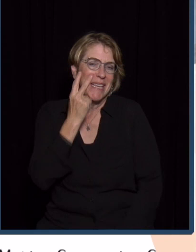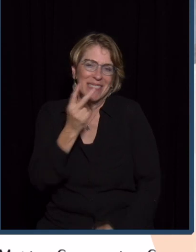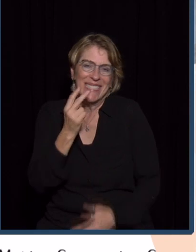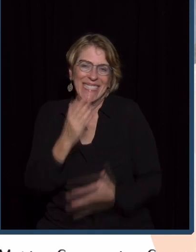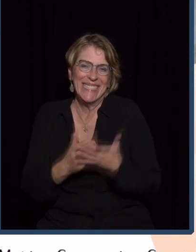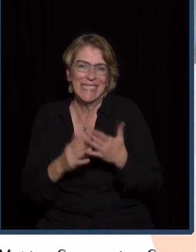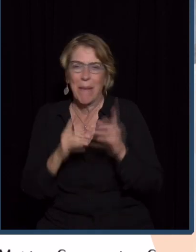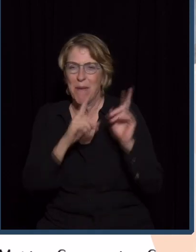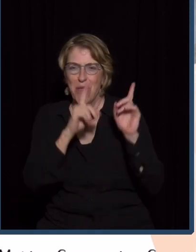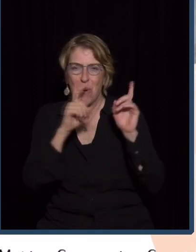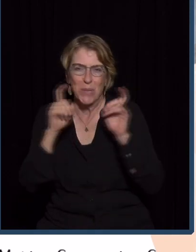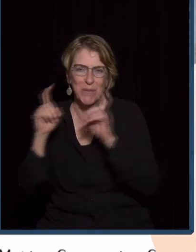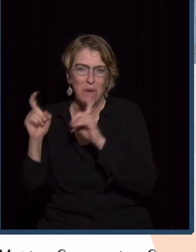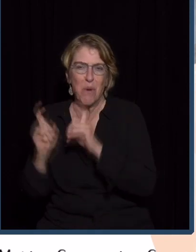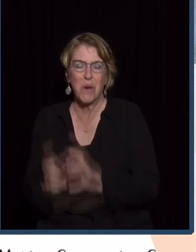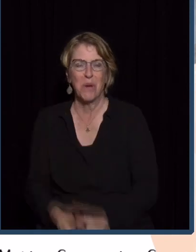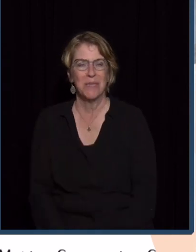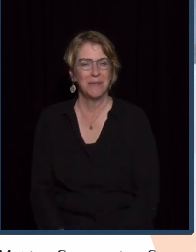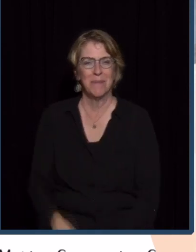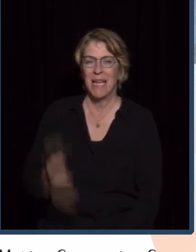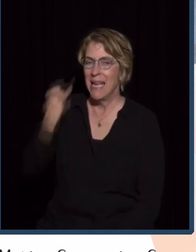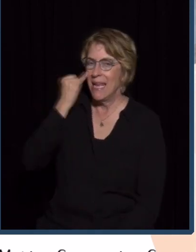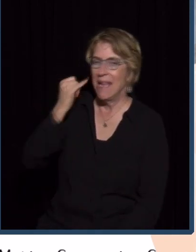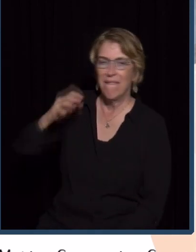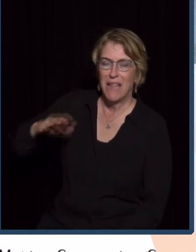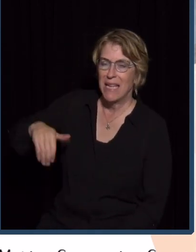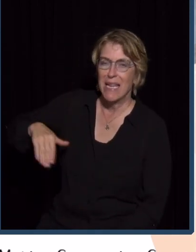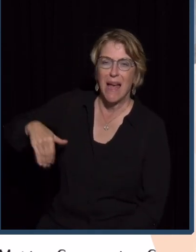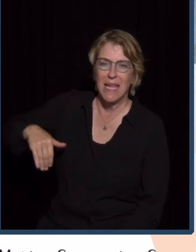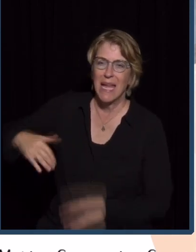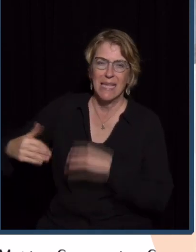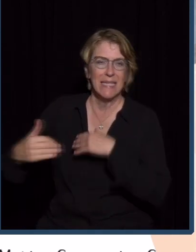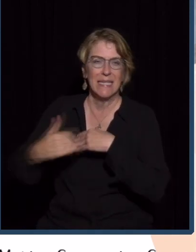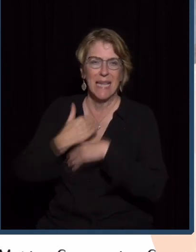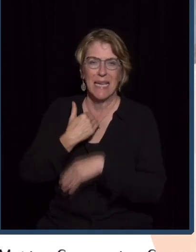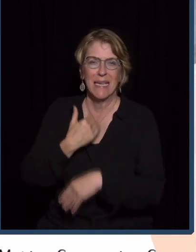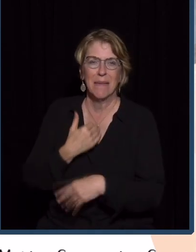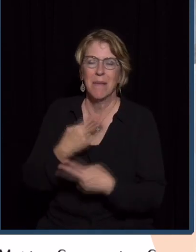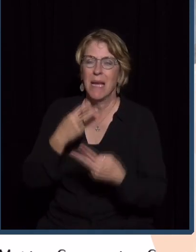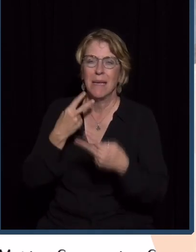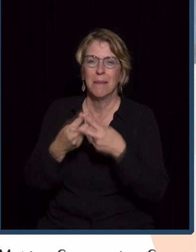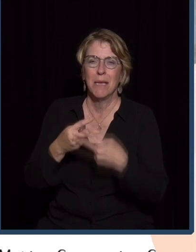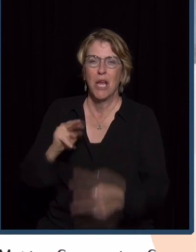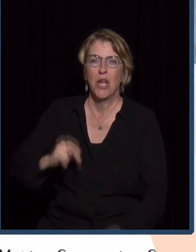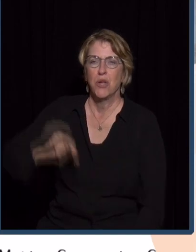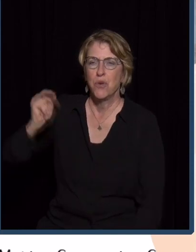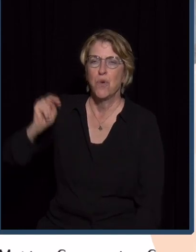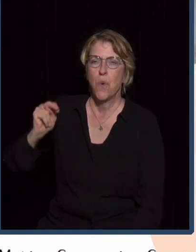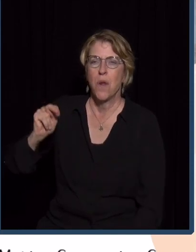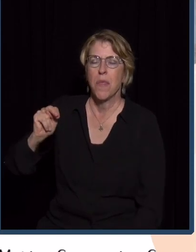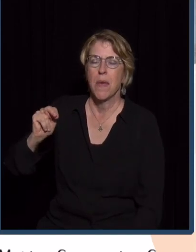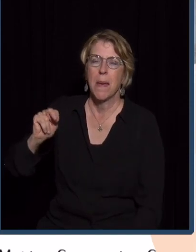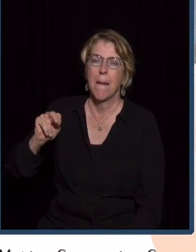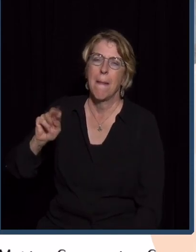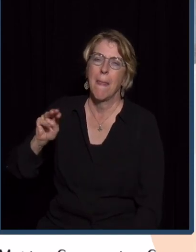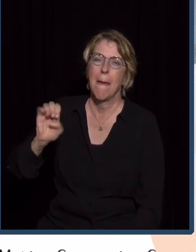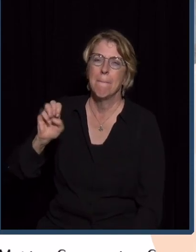those. Again, if you haven't sent those in, you can share them on social media at #NorthMemorialGala or text your photo